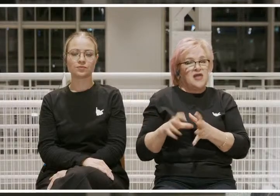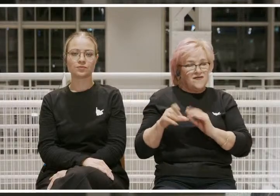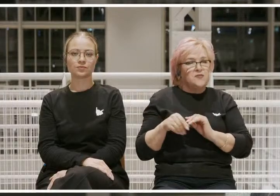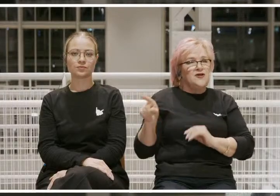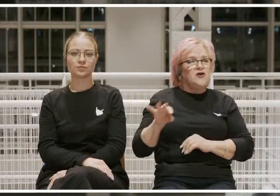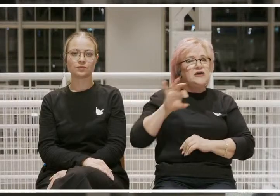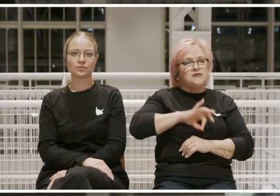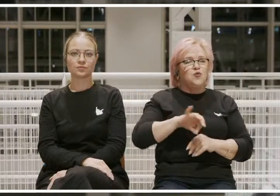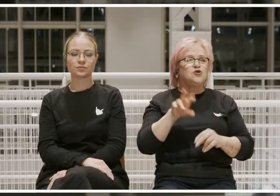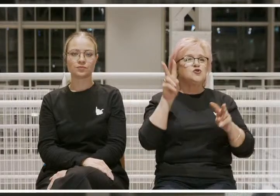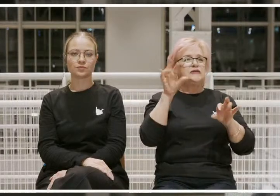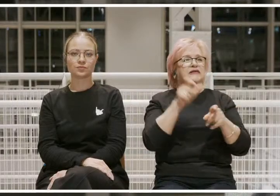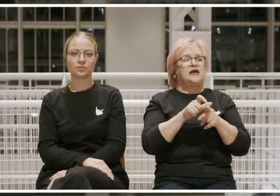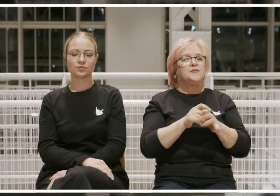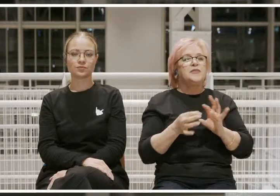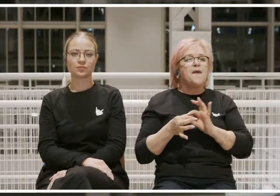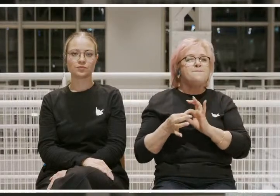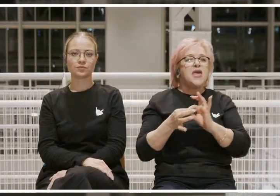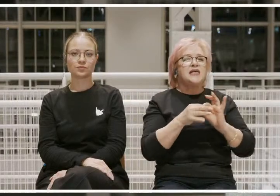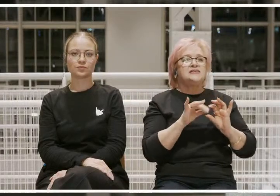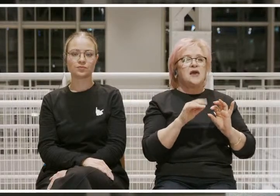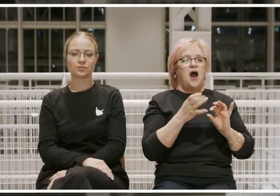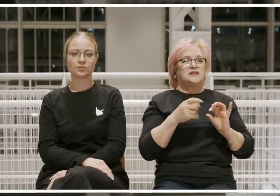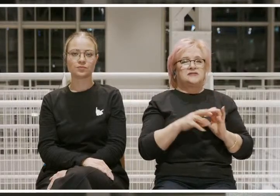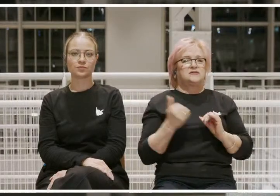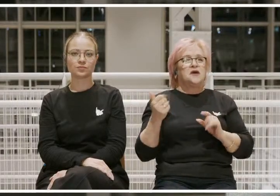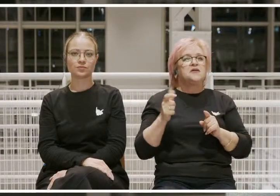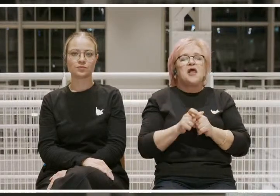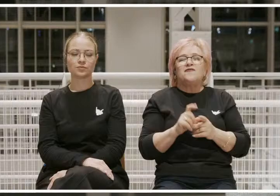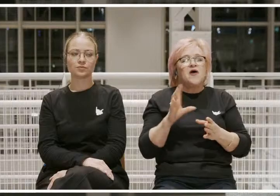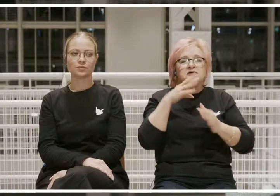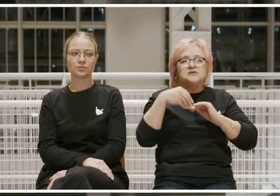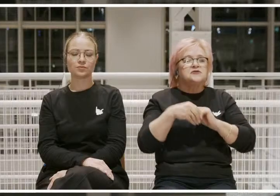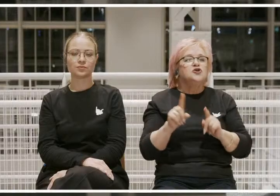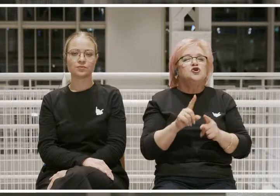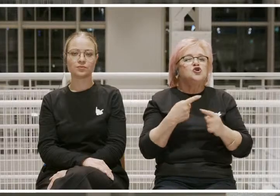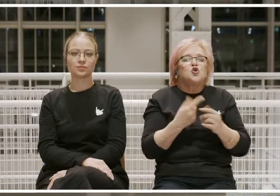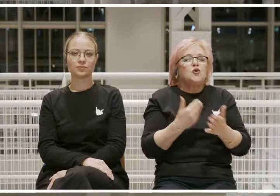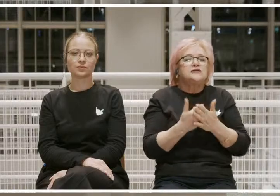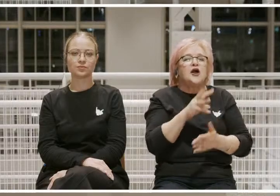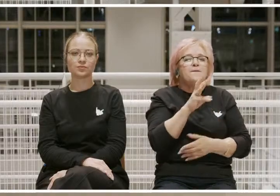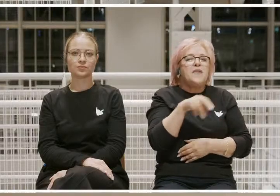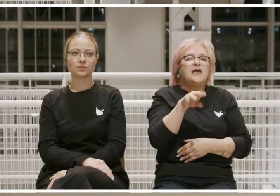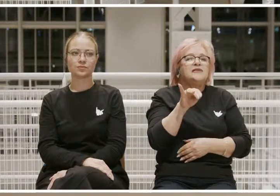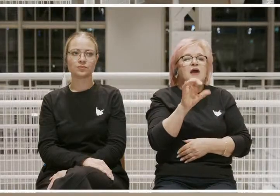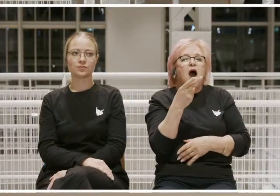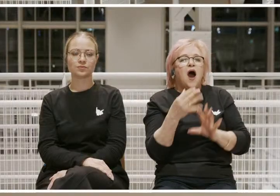what is mediation for you? What do you think about when you hear that word?